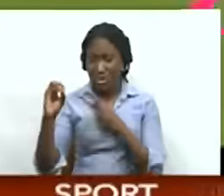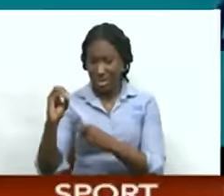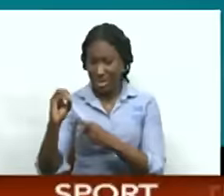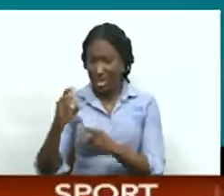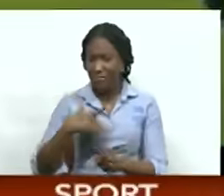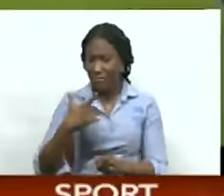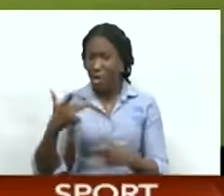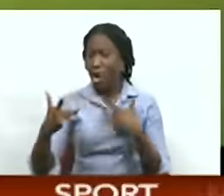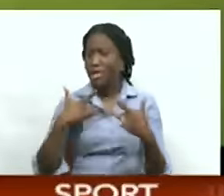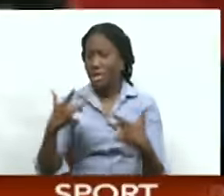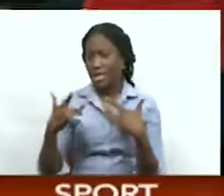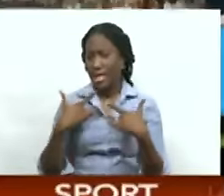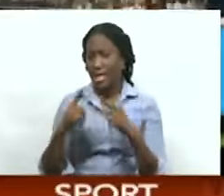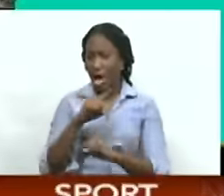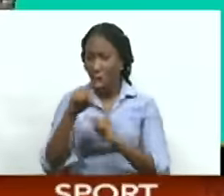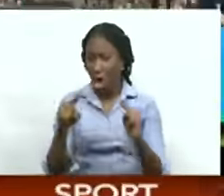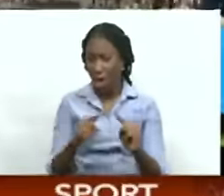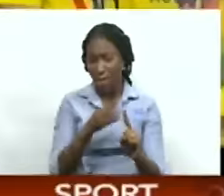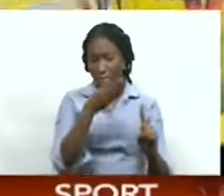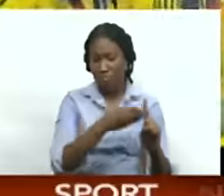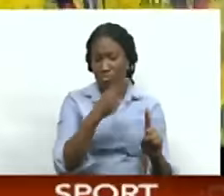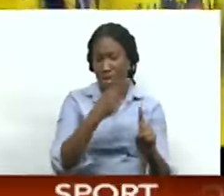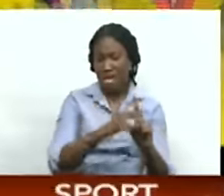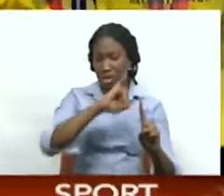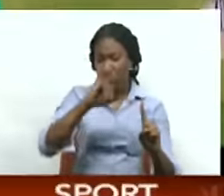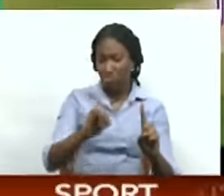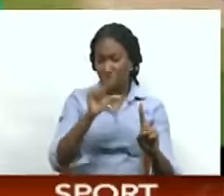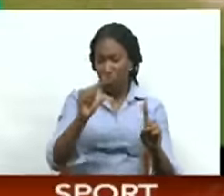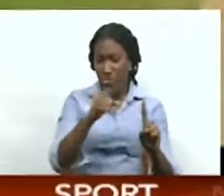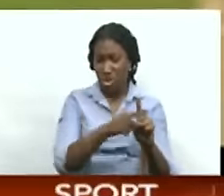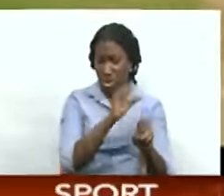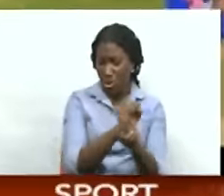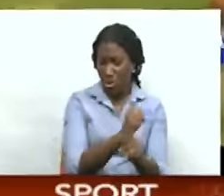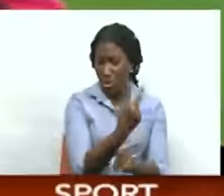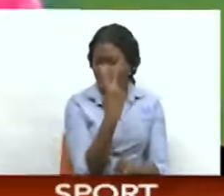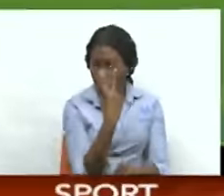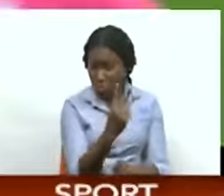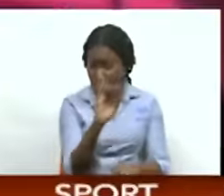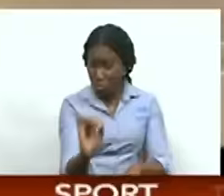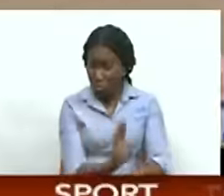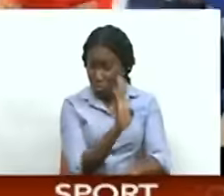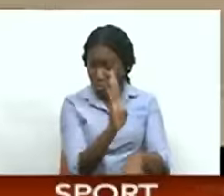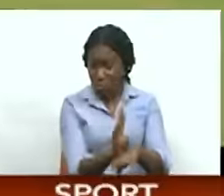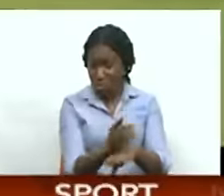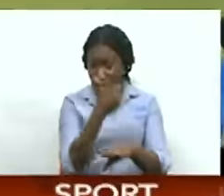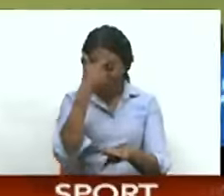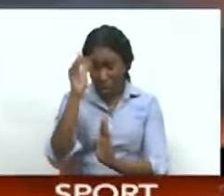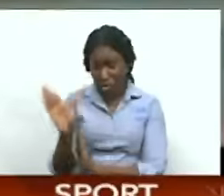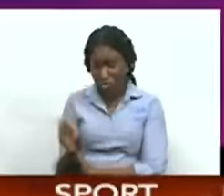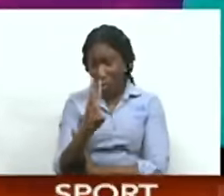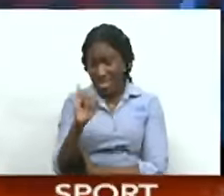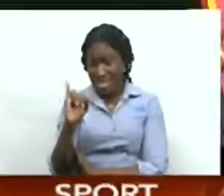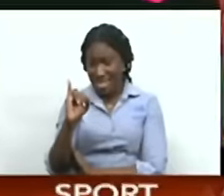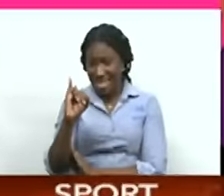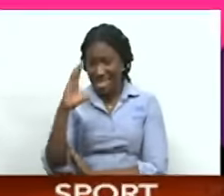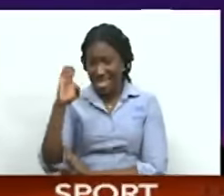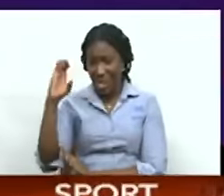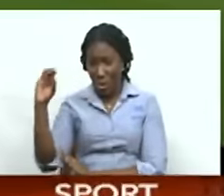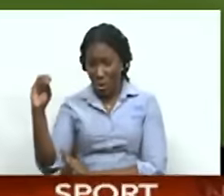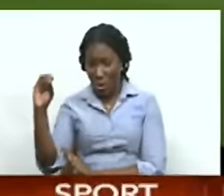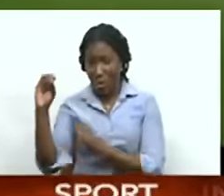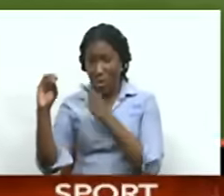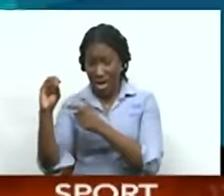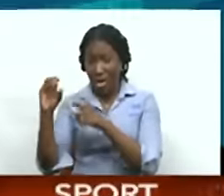Grave's ability to serve in a dual capacity after the Cricket West Indies CEO was also appointed Managing Director of this